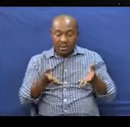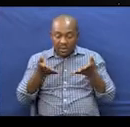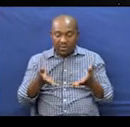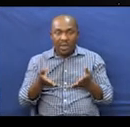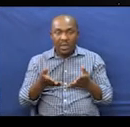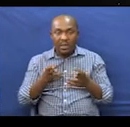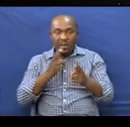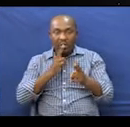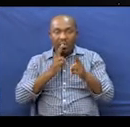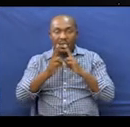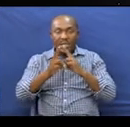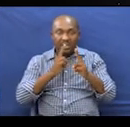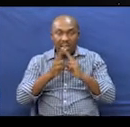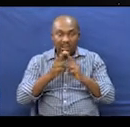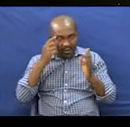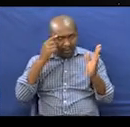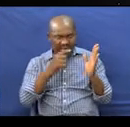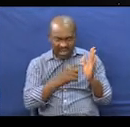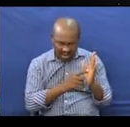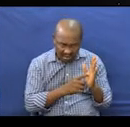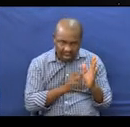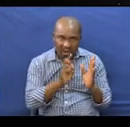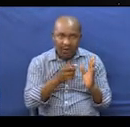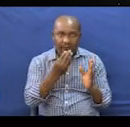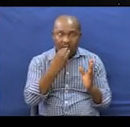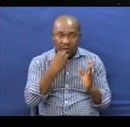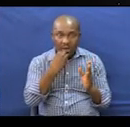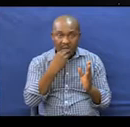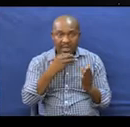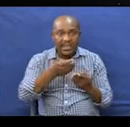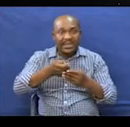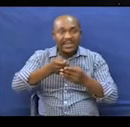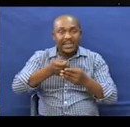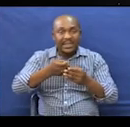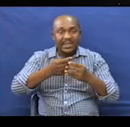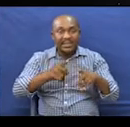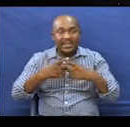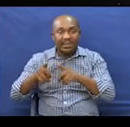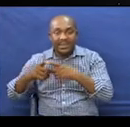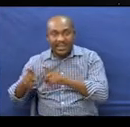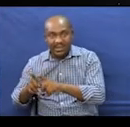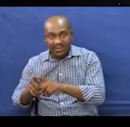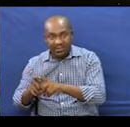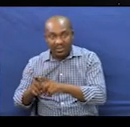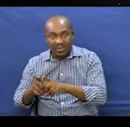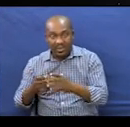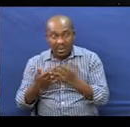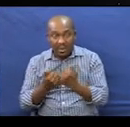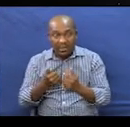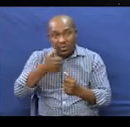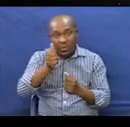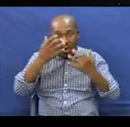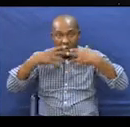discussed on the meaning of food substance, groups of food substance that the body